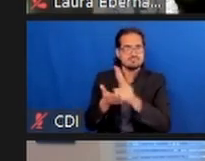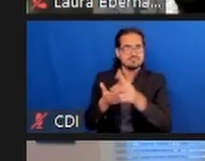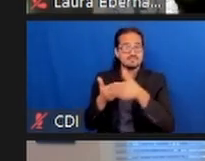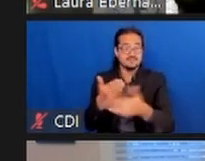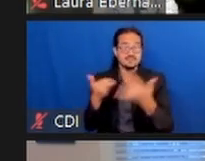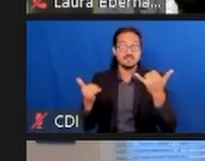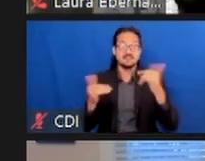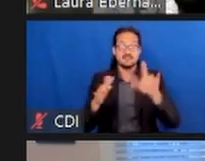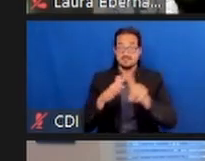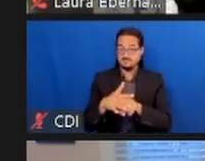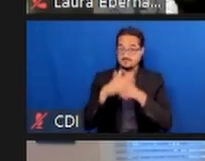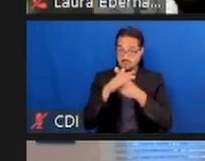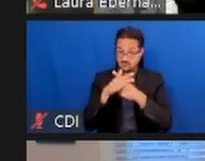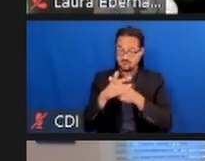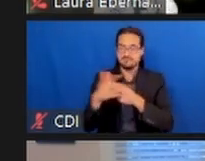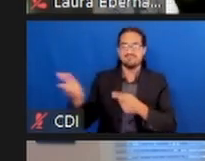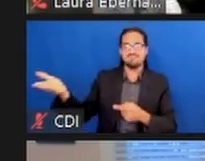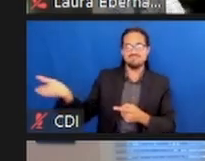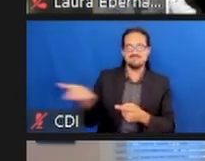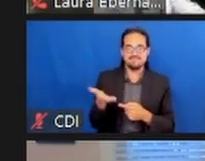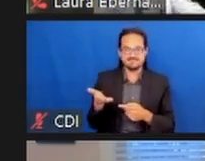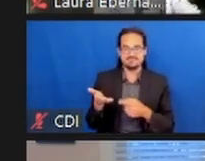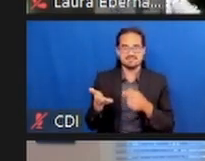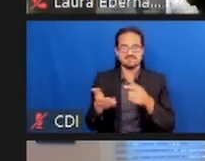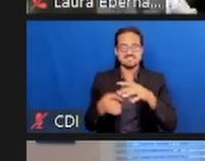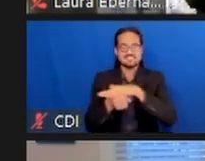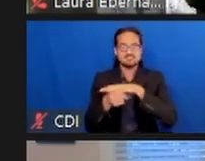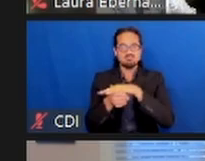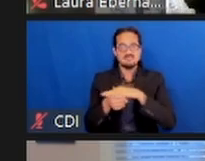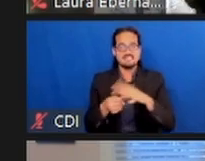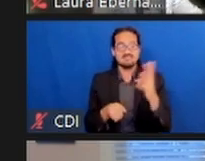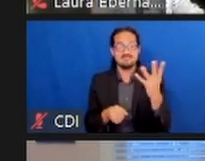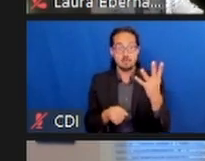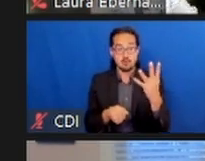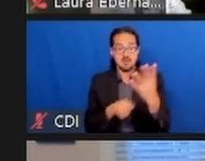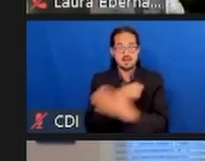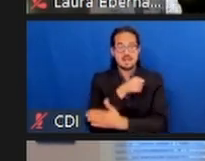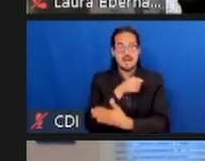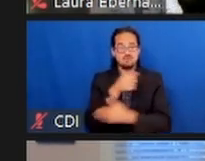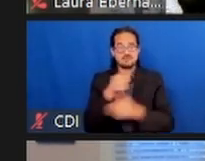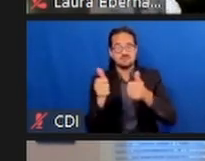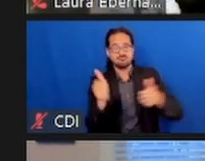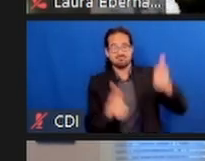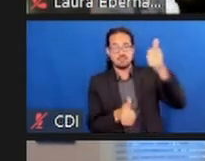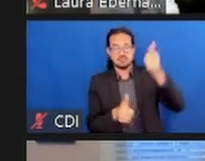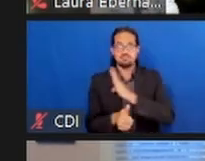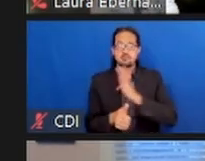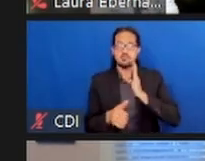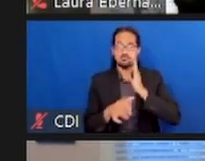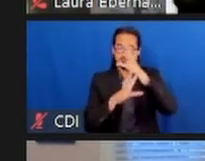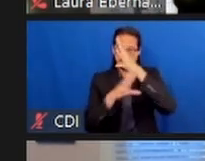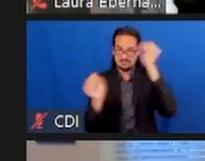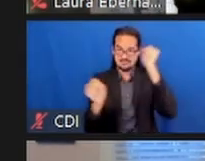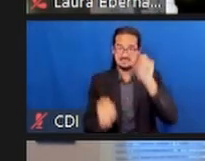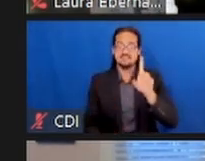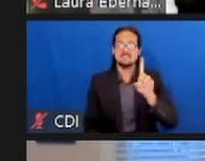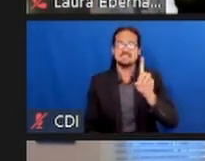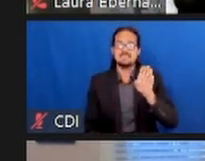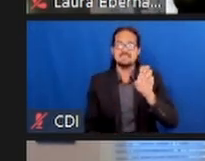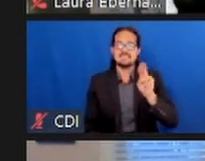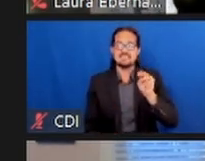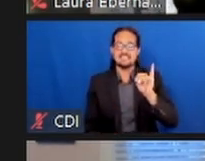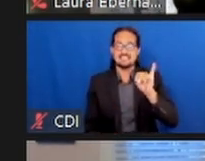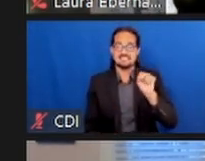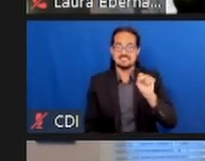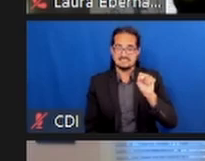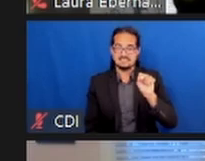County Supervisor and Board President, Dennis Rodoni. Supervisor Rodoni. Thank you, Lainey, and thank you all for attending this town